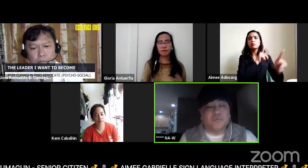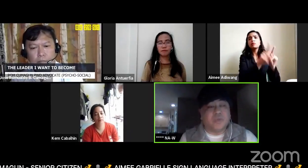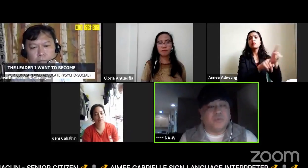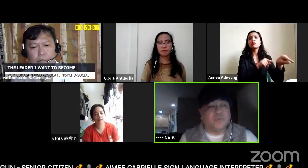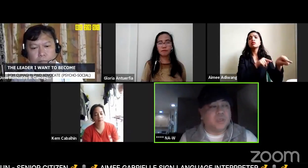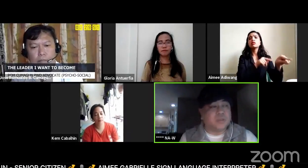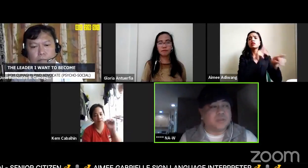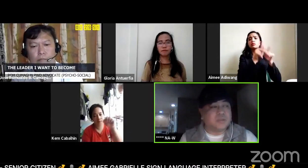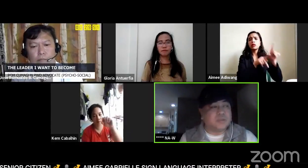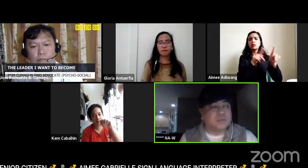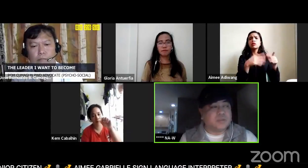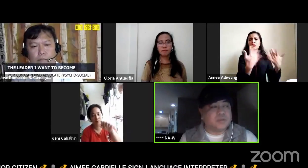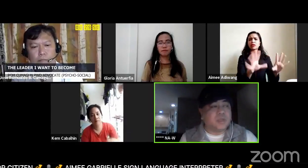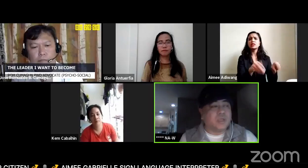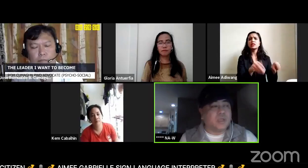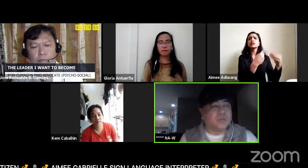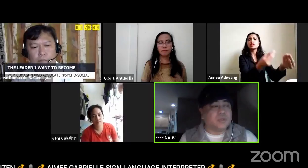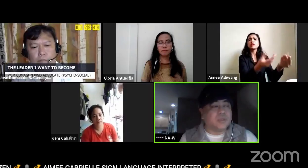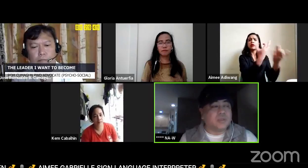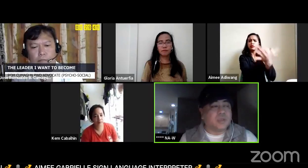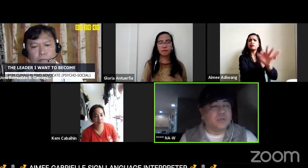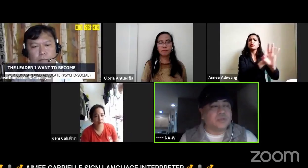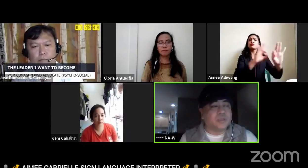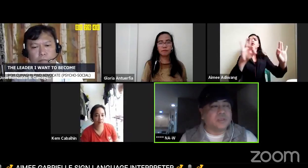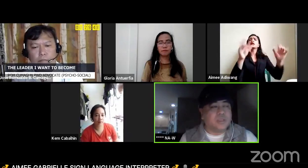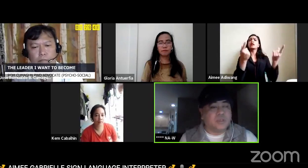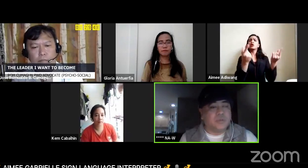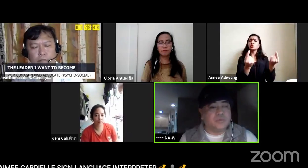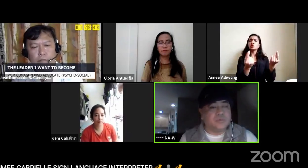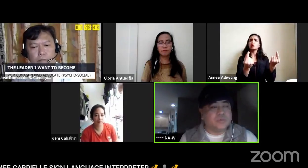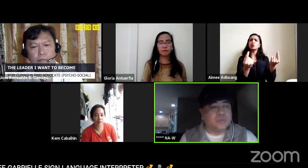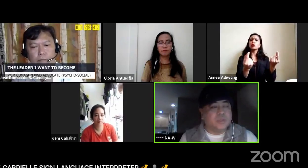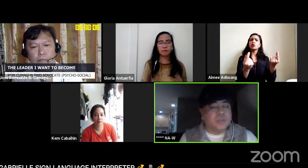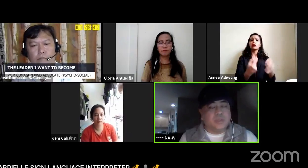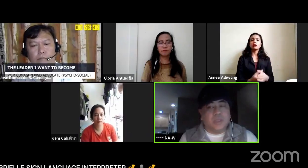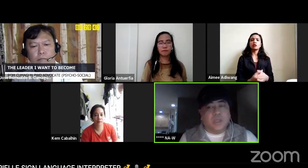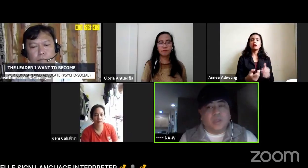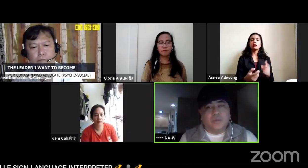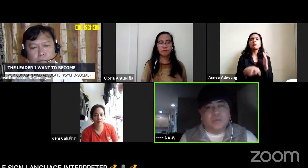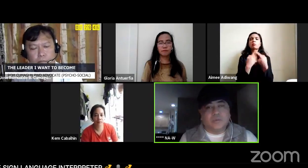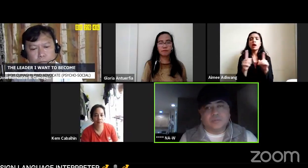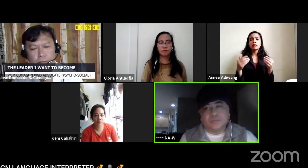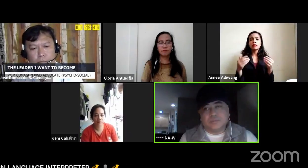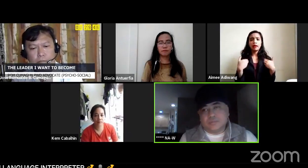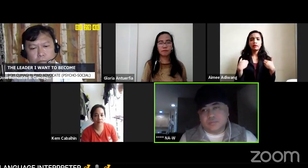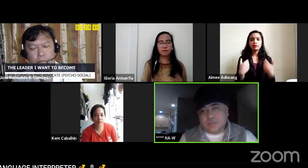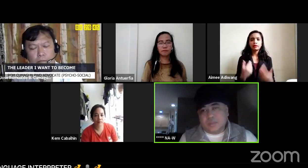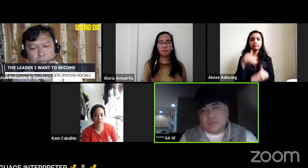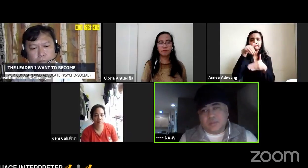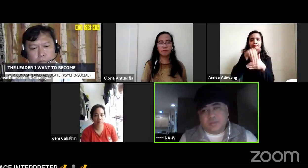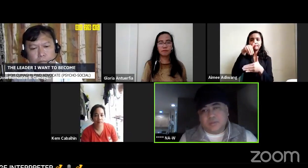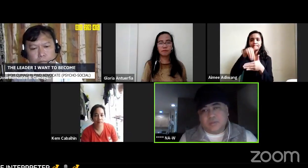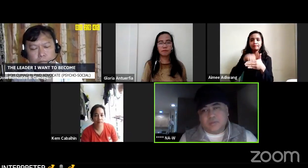were given free will. Yun ang ano doon nagkaroon siya ng ego. Now,